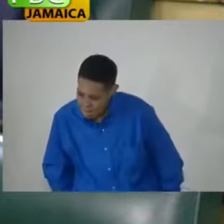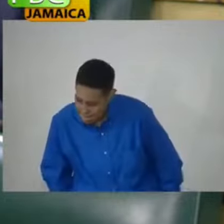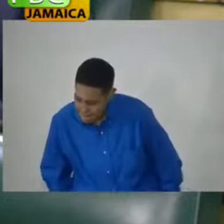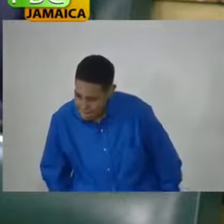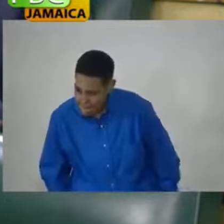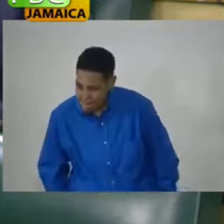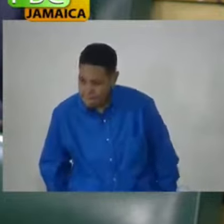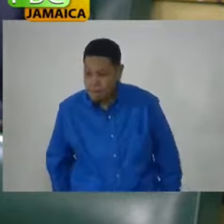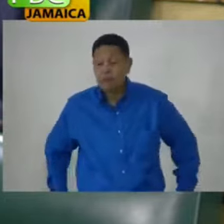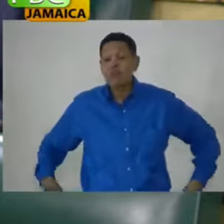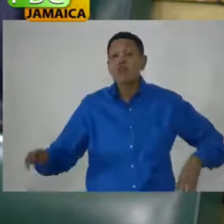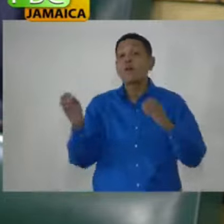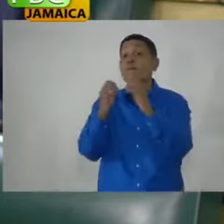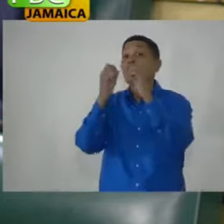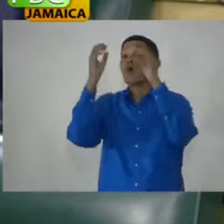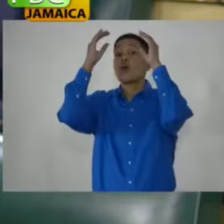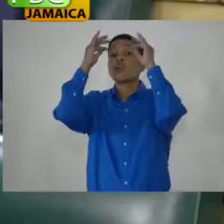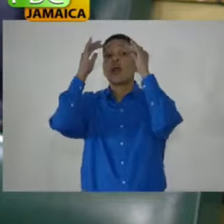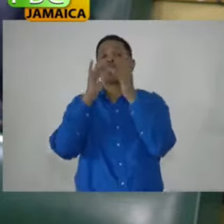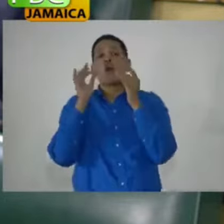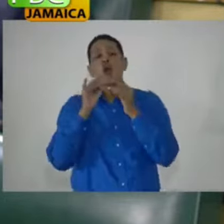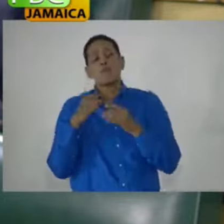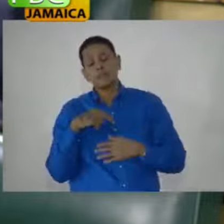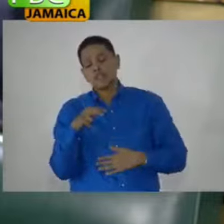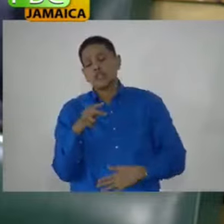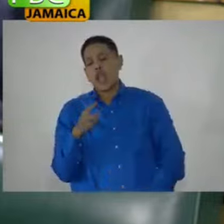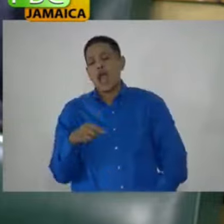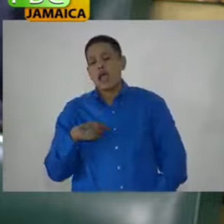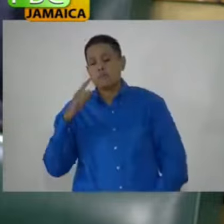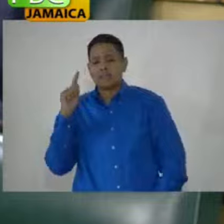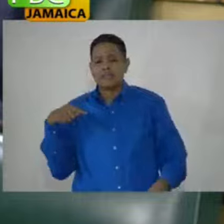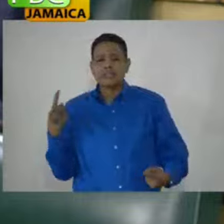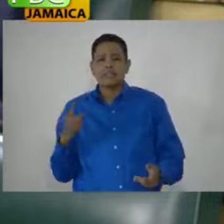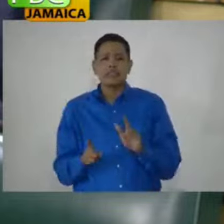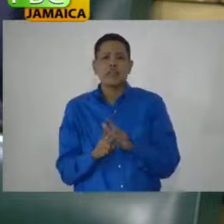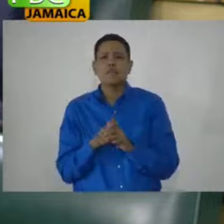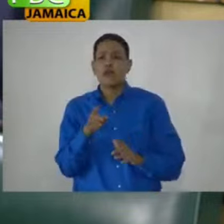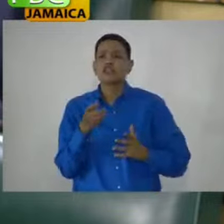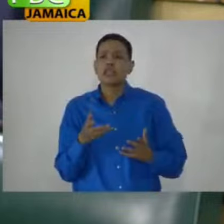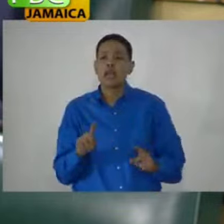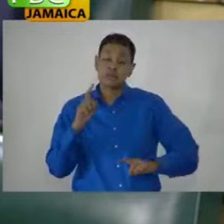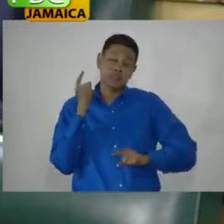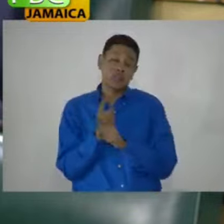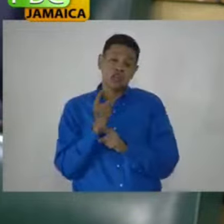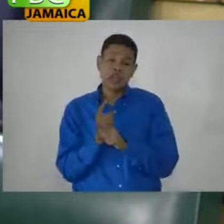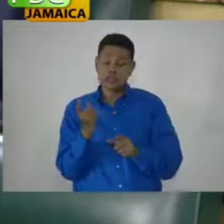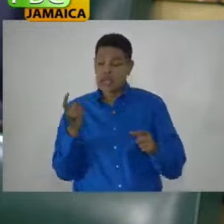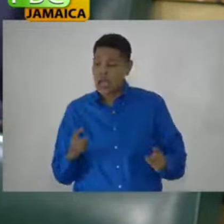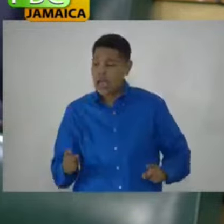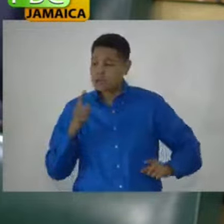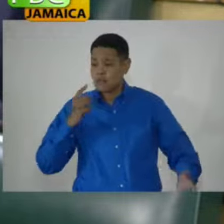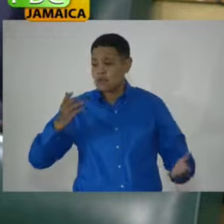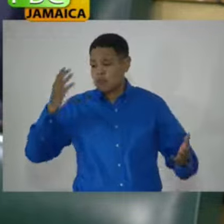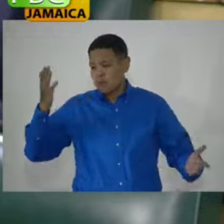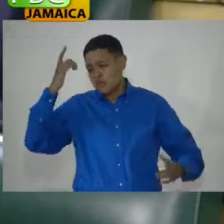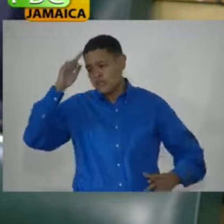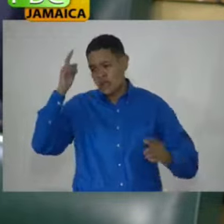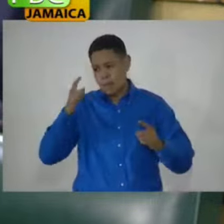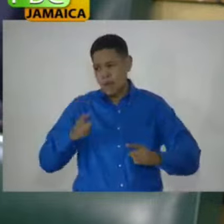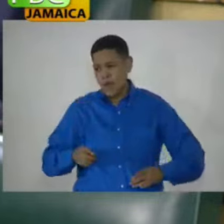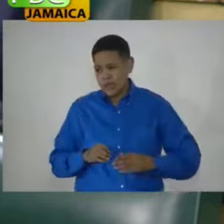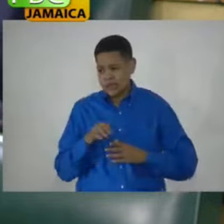Madam Speaker, the more thoughtful commentary that has since emerged is therefore correct. The proposal points